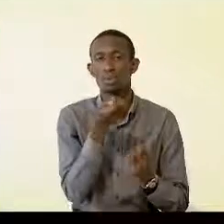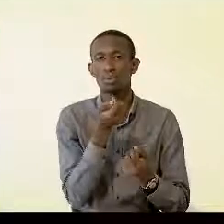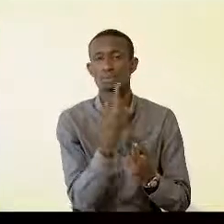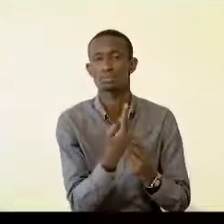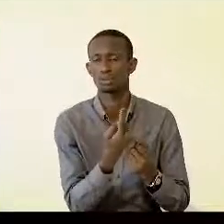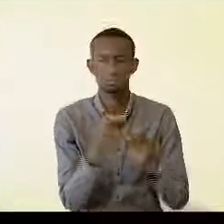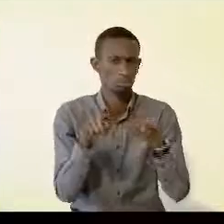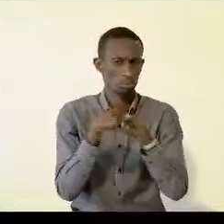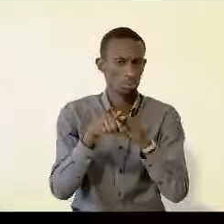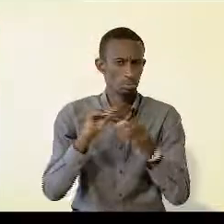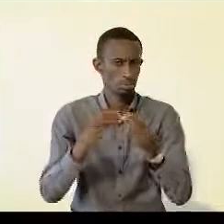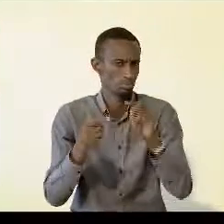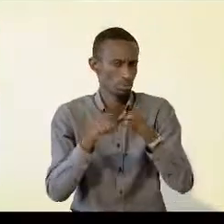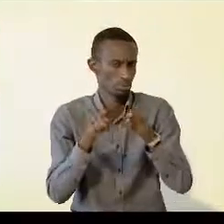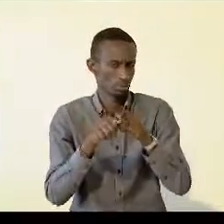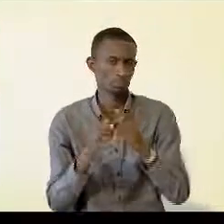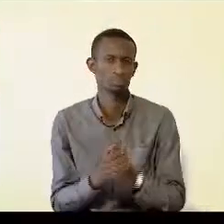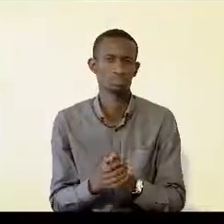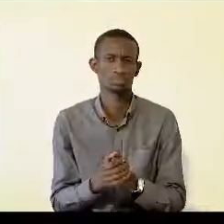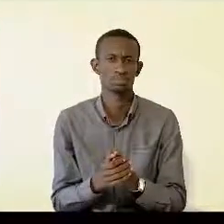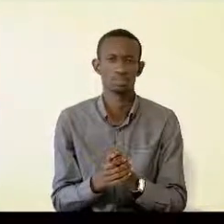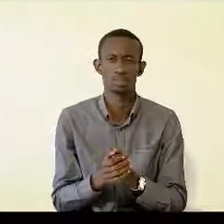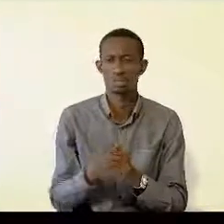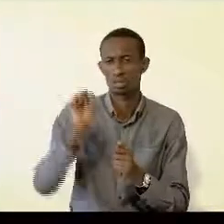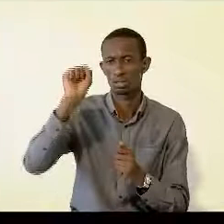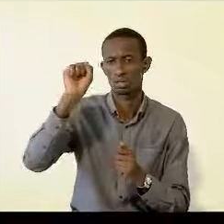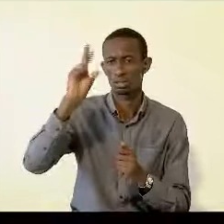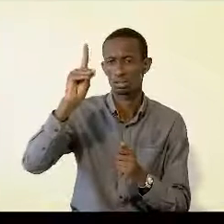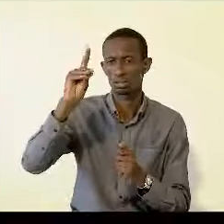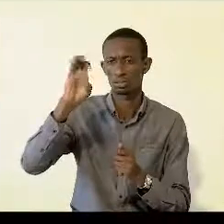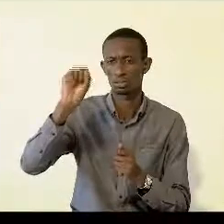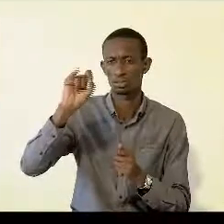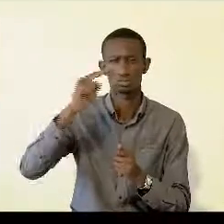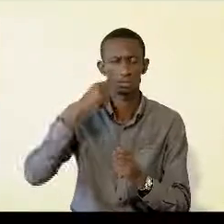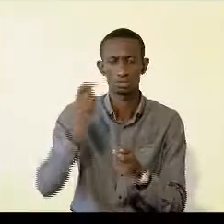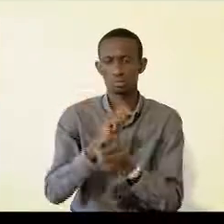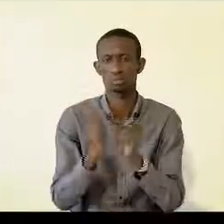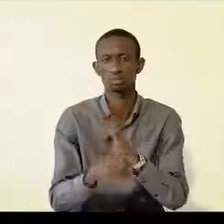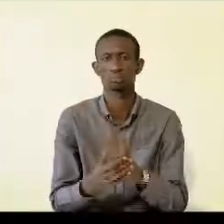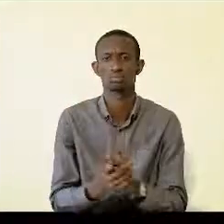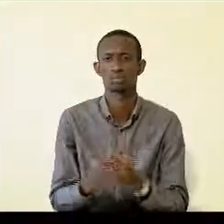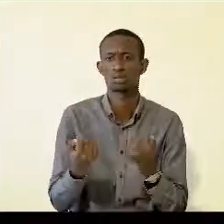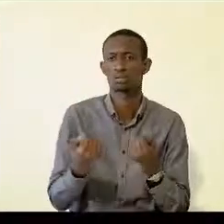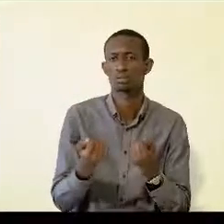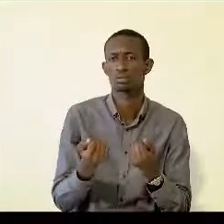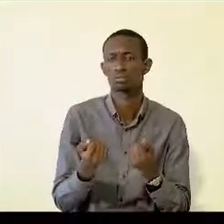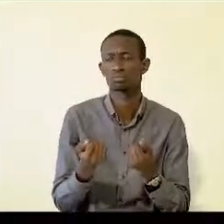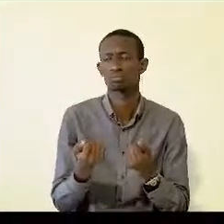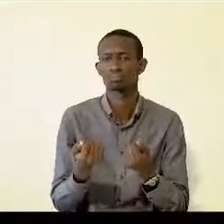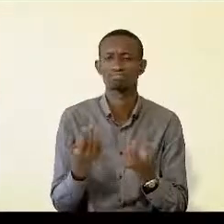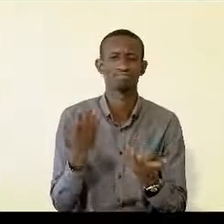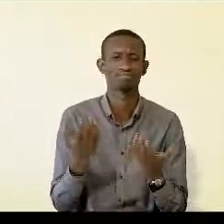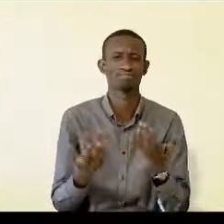same way. The density, you see how density changes. We have generally it